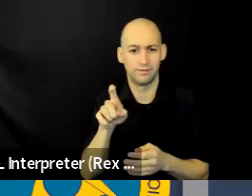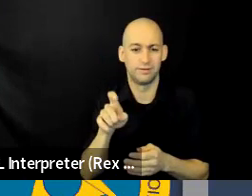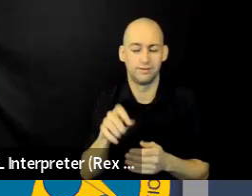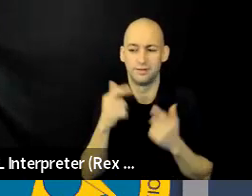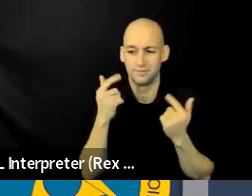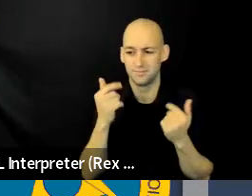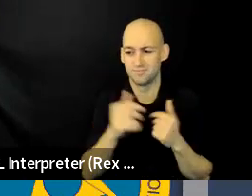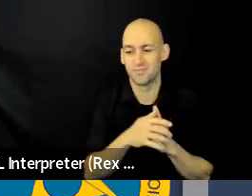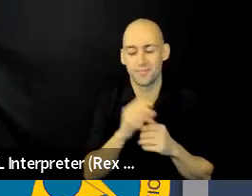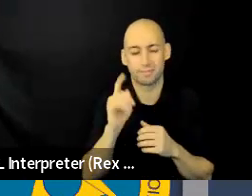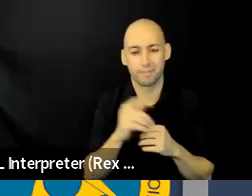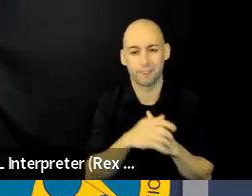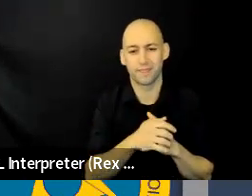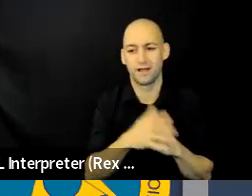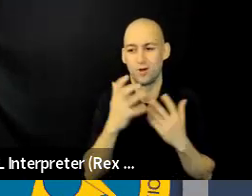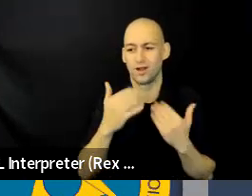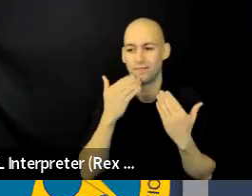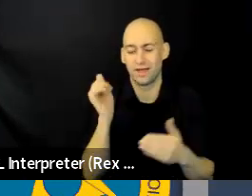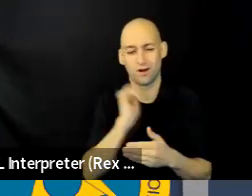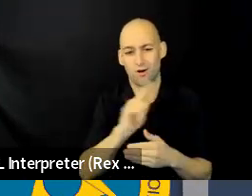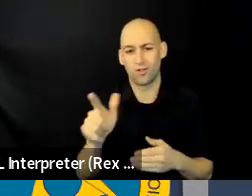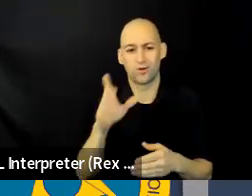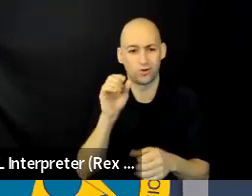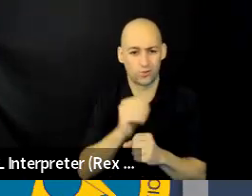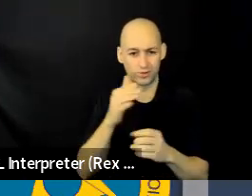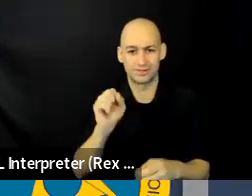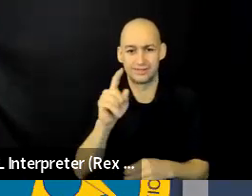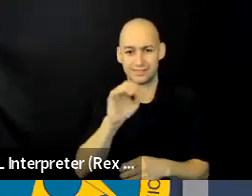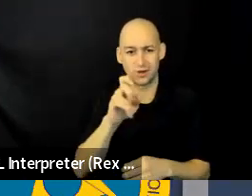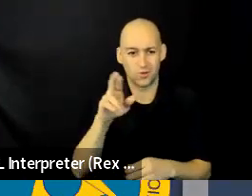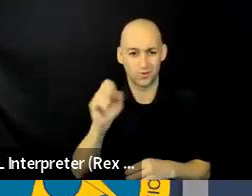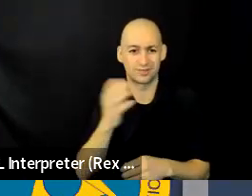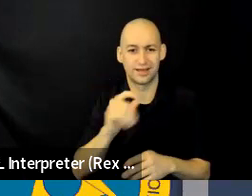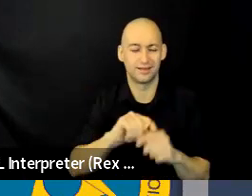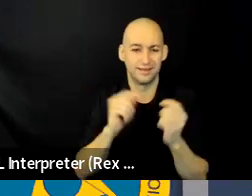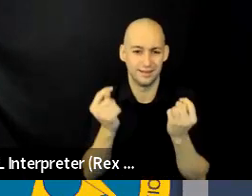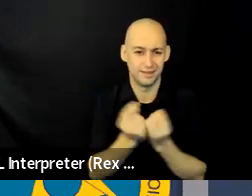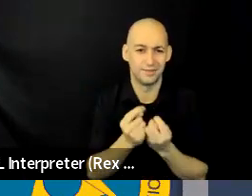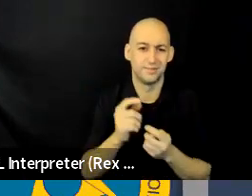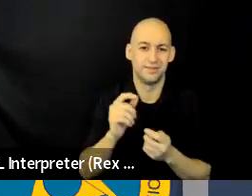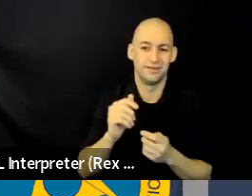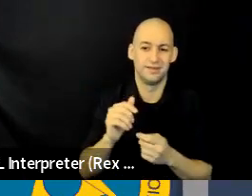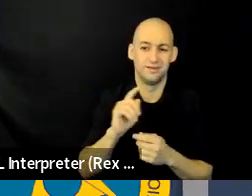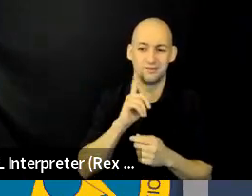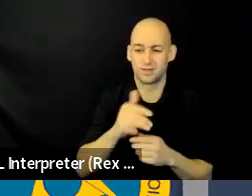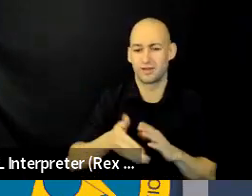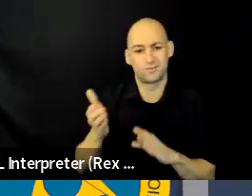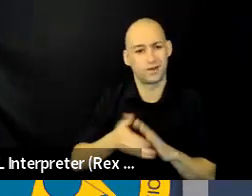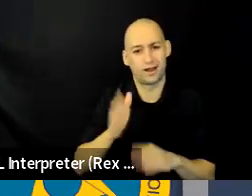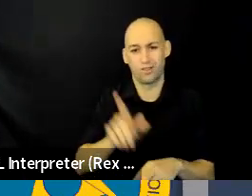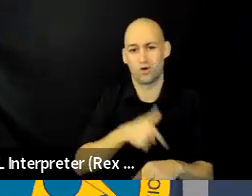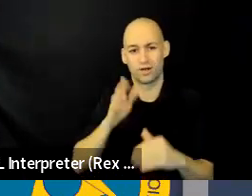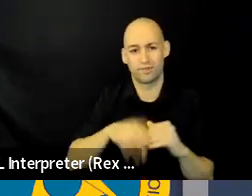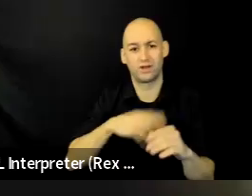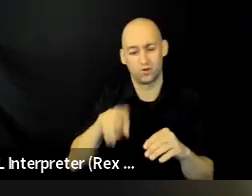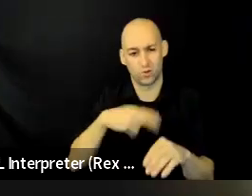There you go. I want to thank all of our colleagues and our stakeholders and our team. We ran much longer than we usually do.